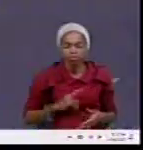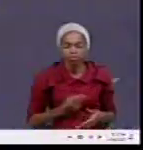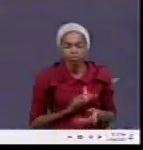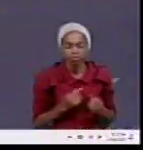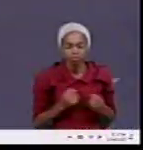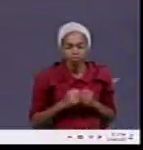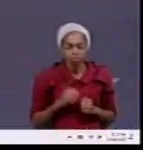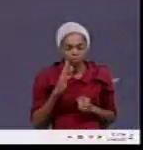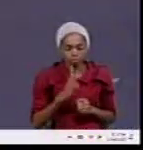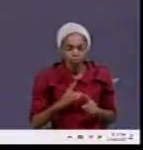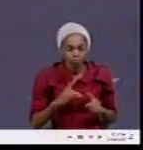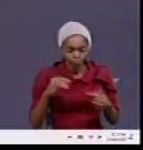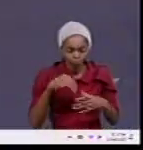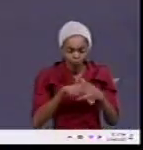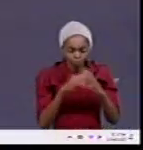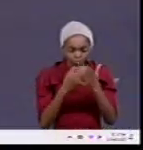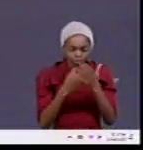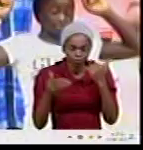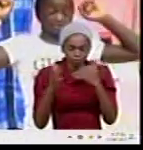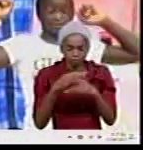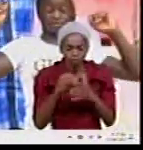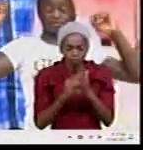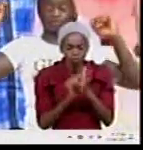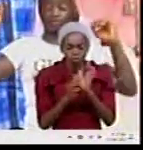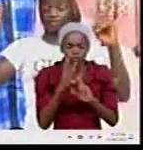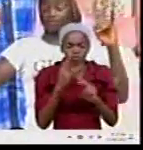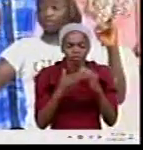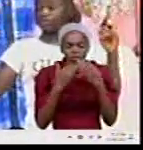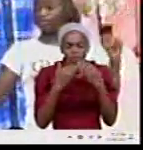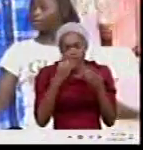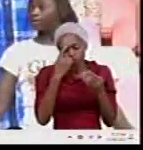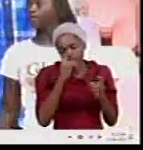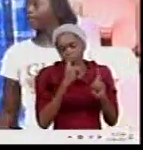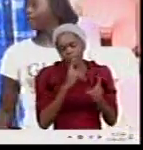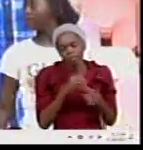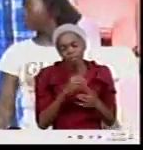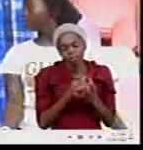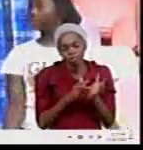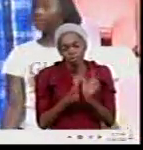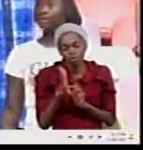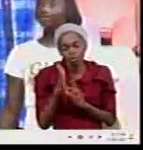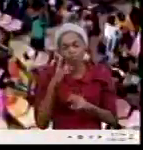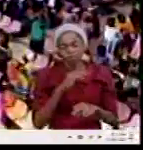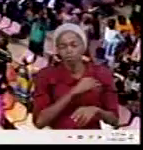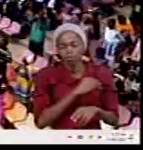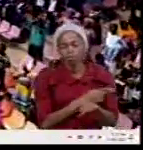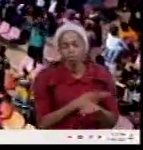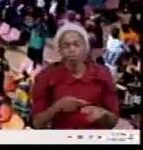name we pray. A louder amen.